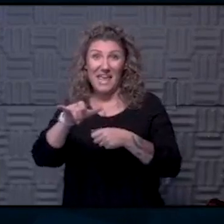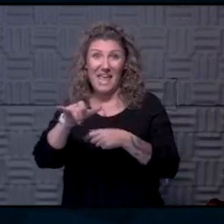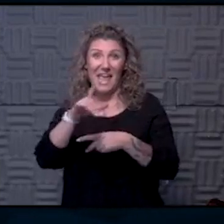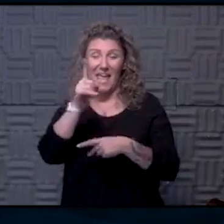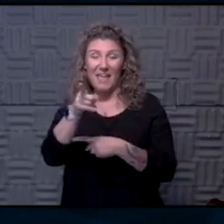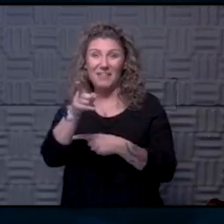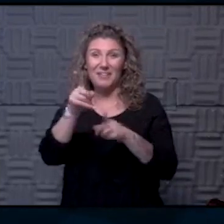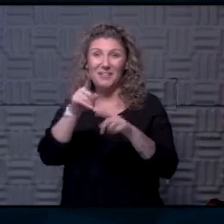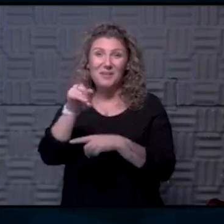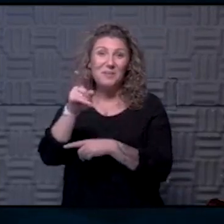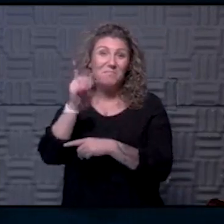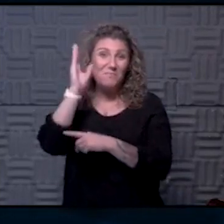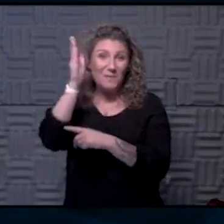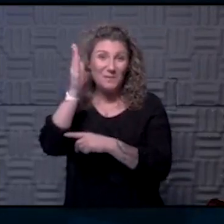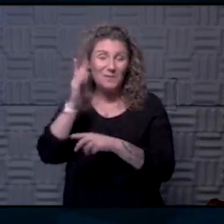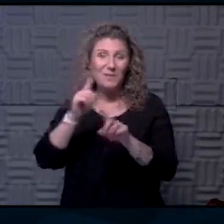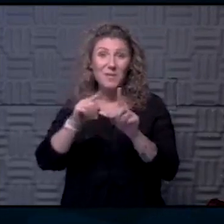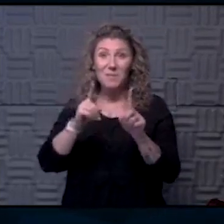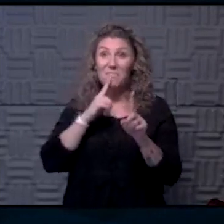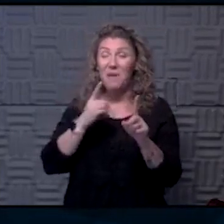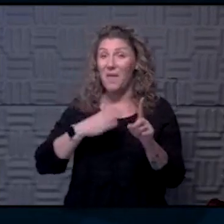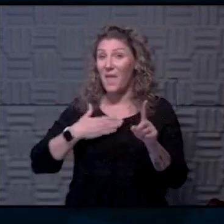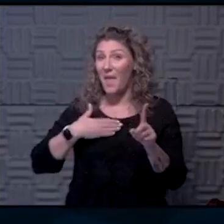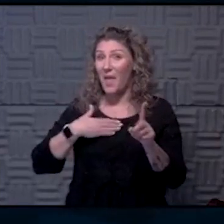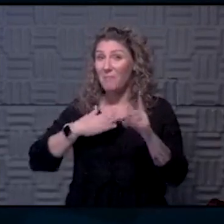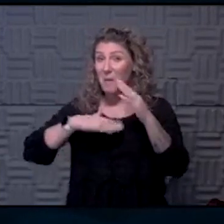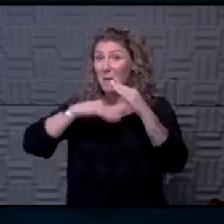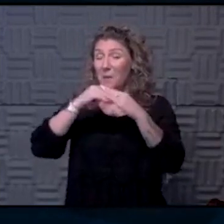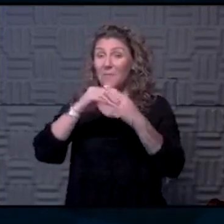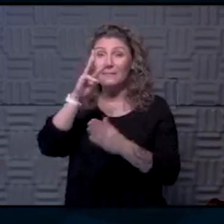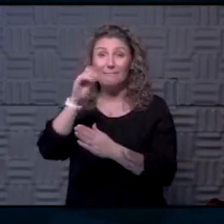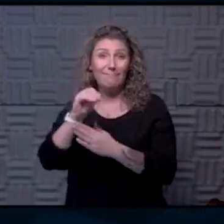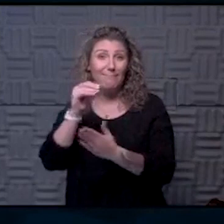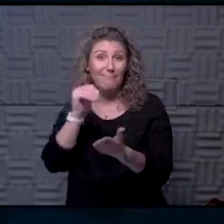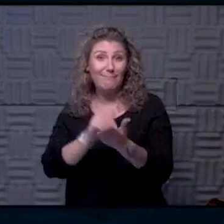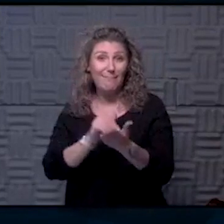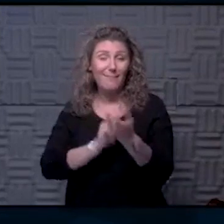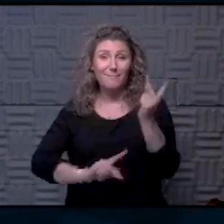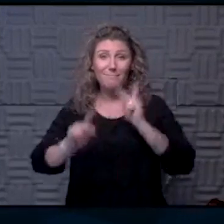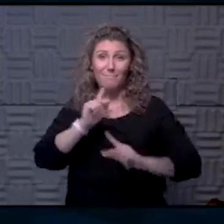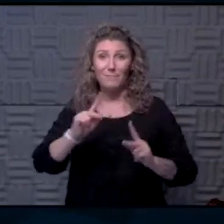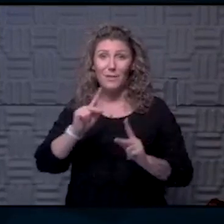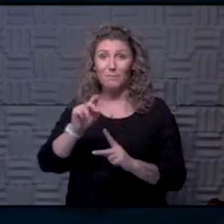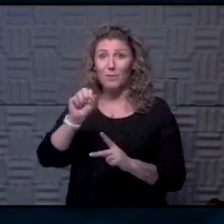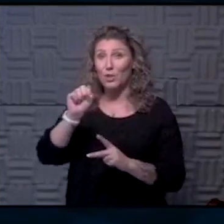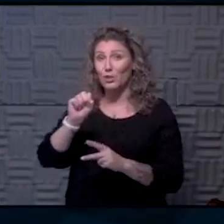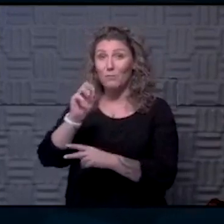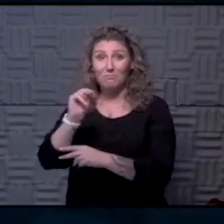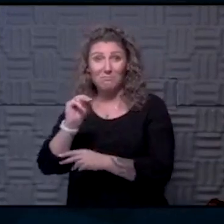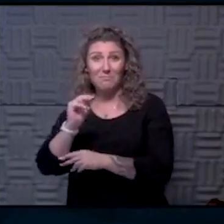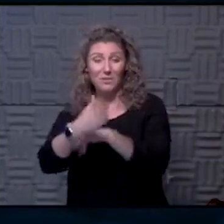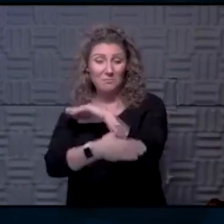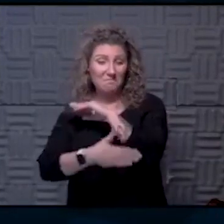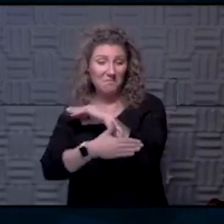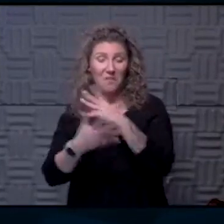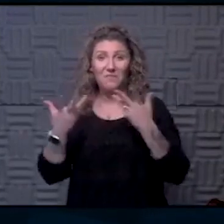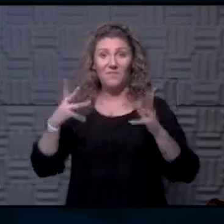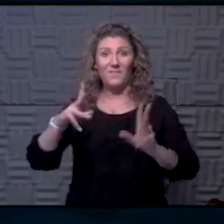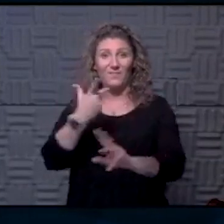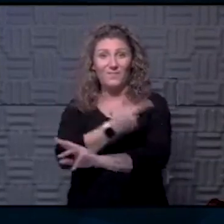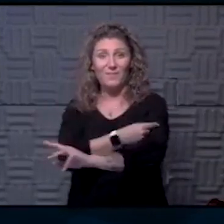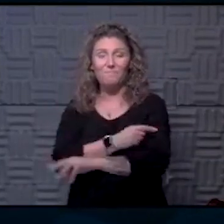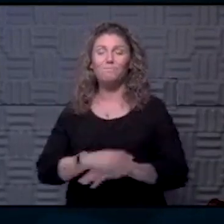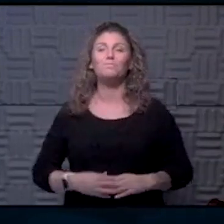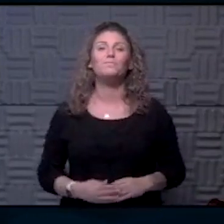am happy to say we're approaching about 60,000 residents of Shawnee County that have been vaccinated now. And so we're very